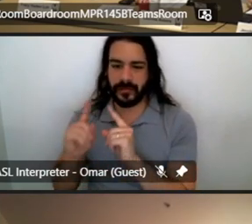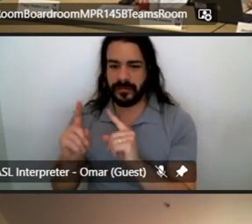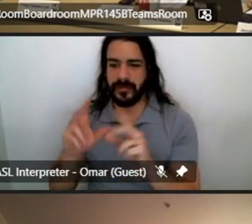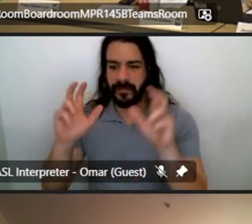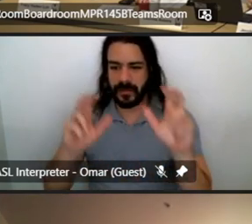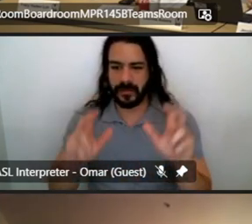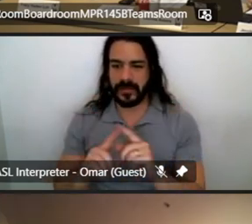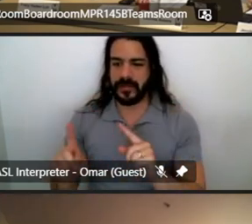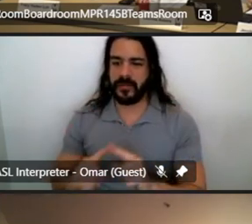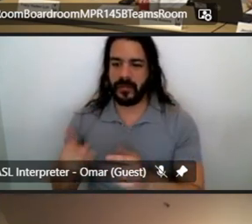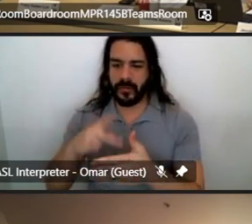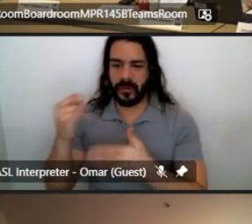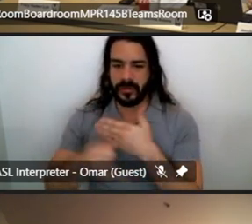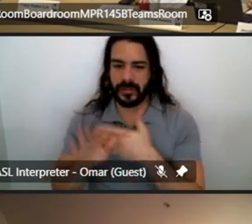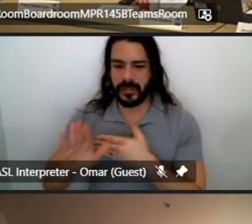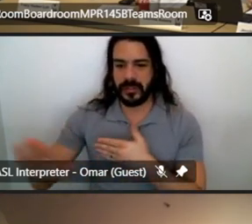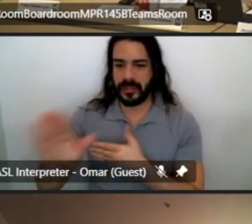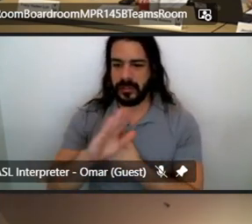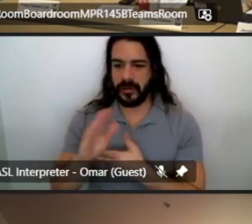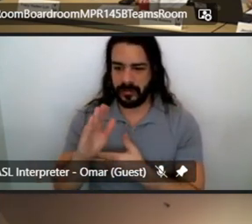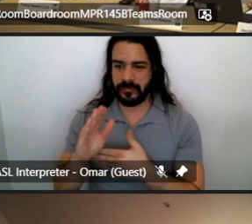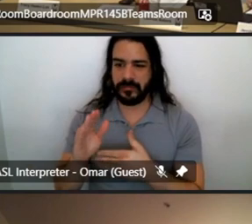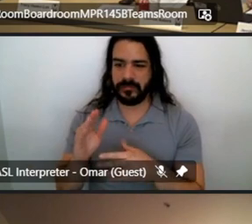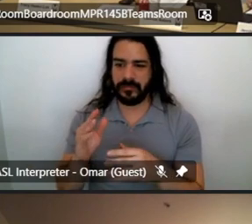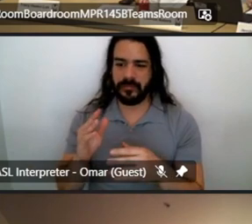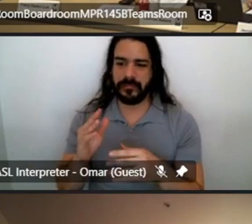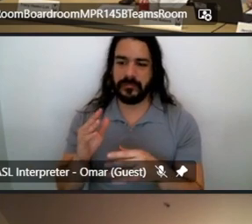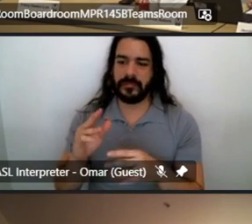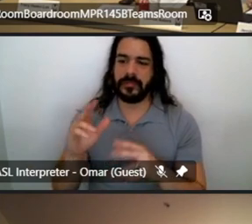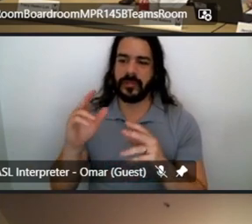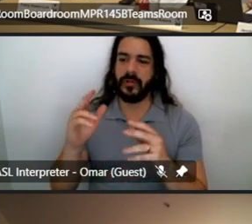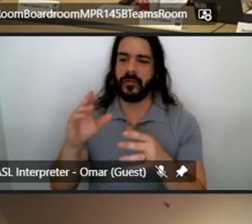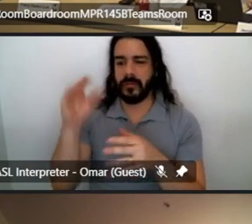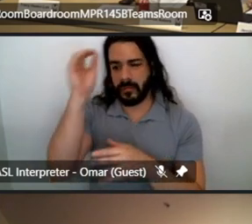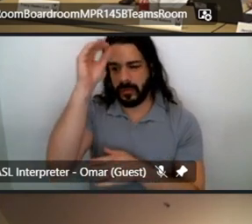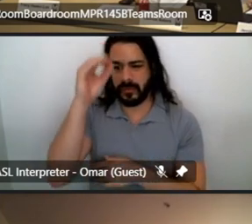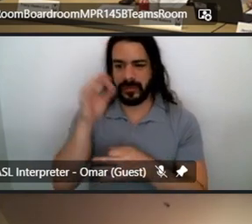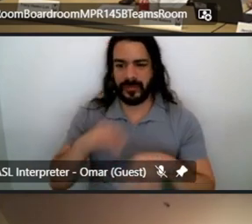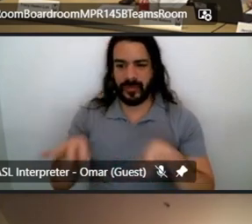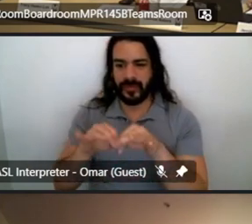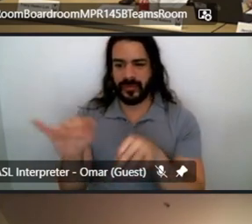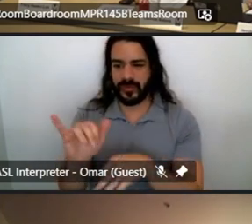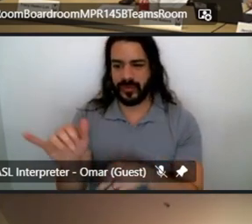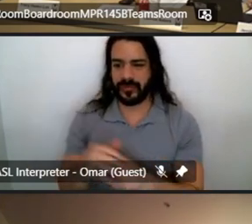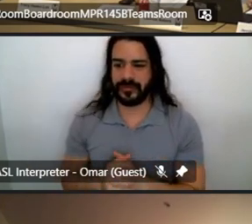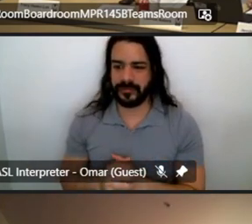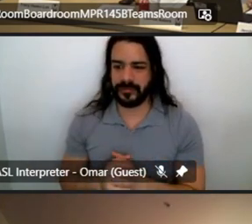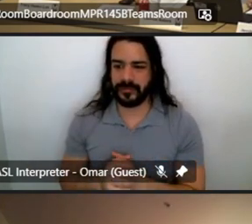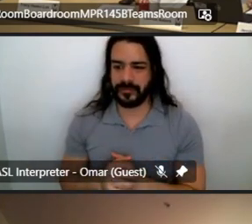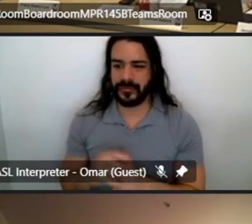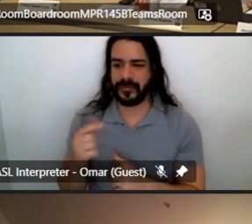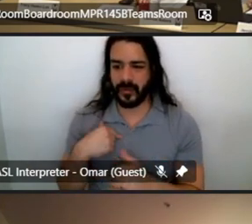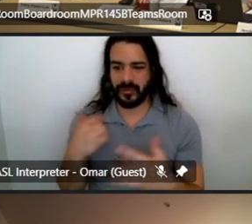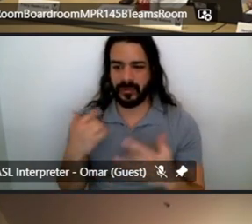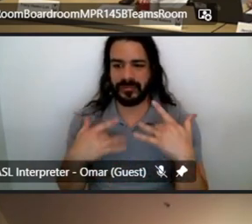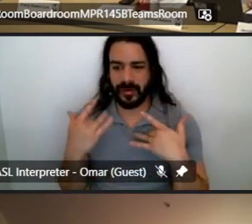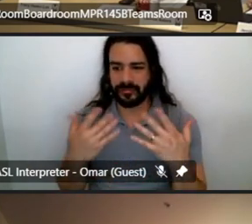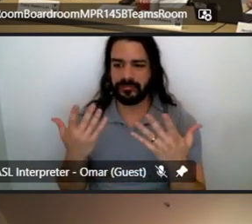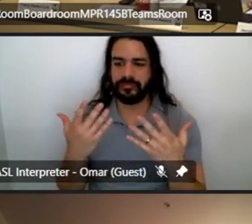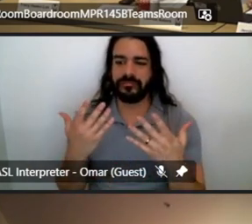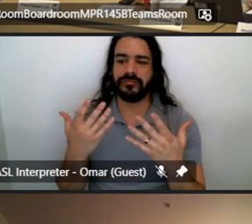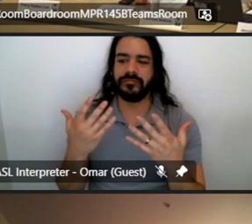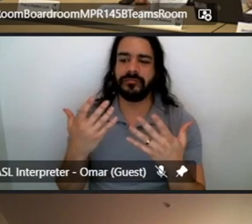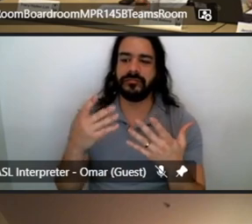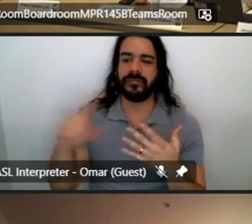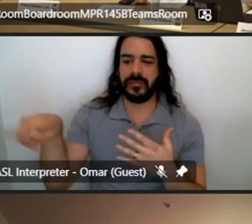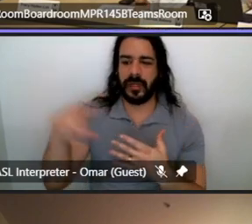budget, and their input has been taken into account. I really look forward to them having a deep review and their consideration of